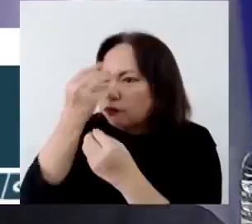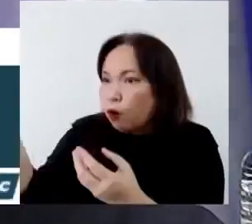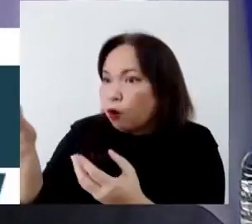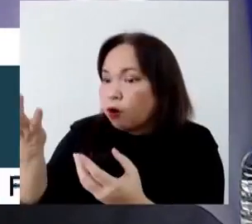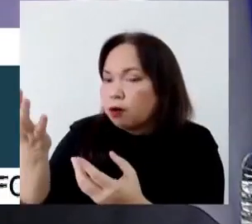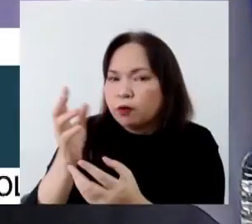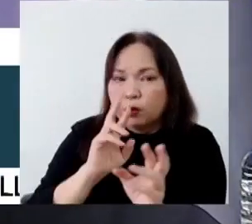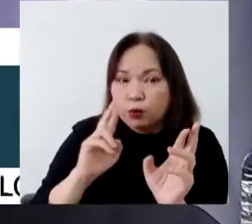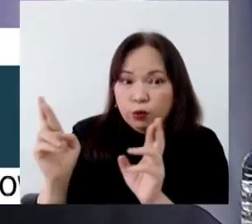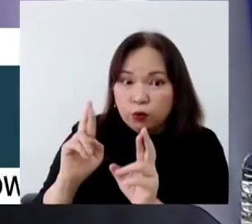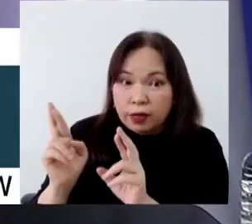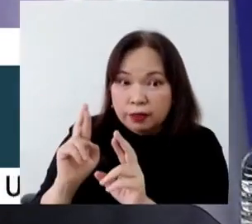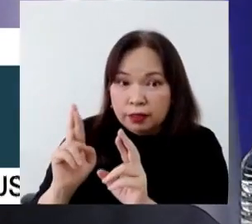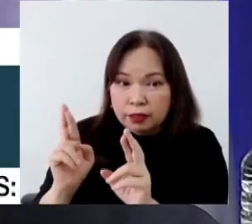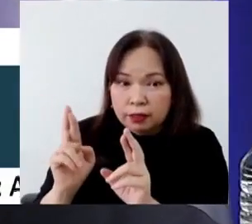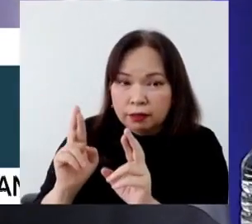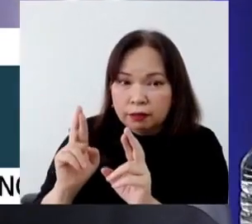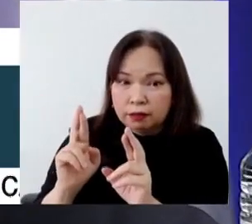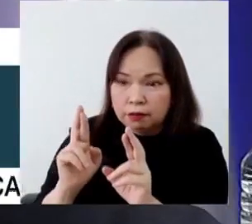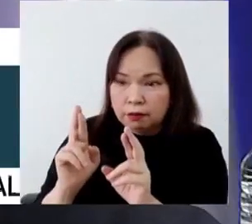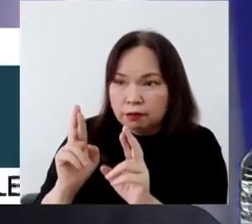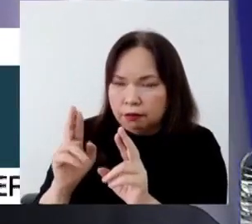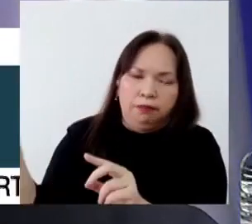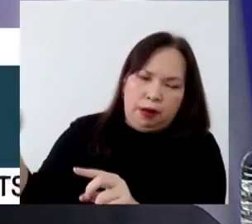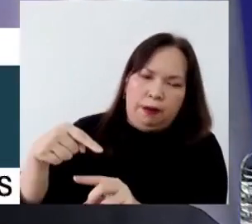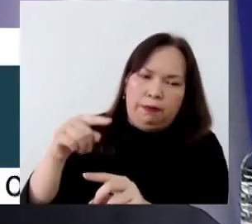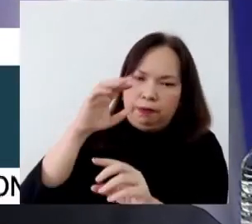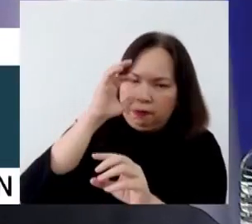The president also directed the Department of Foreign Affairs